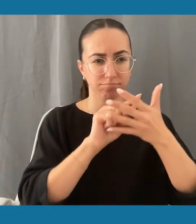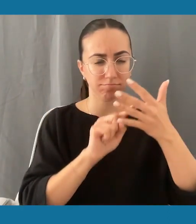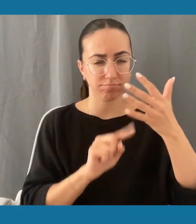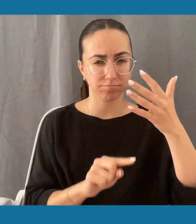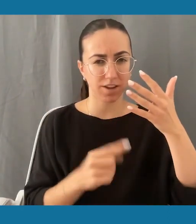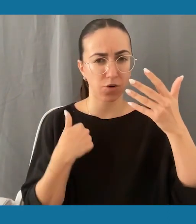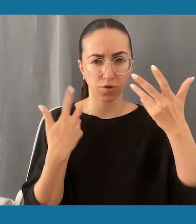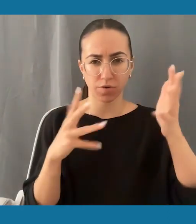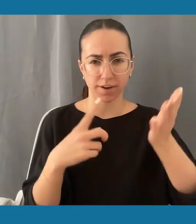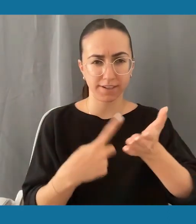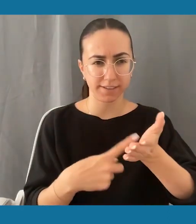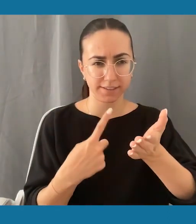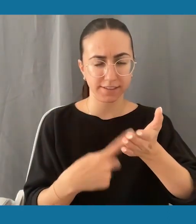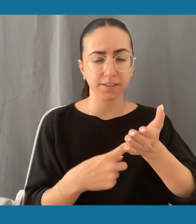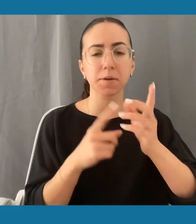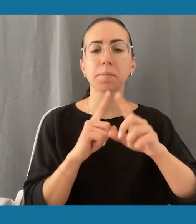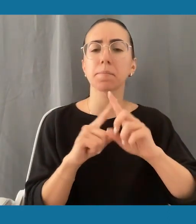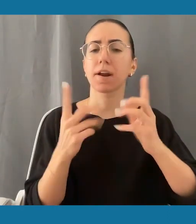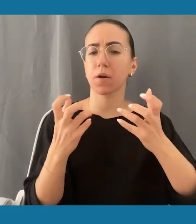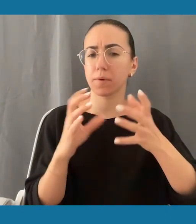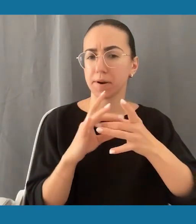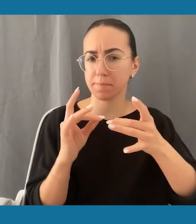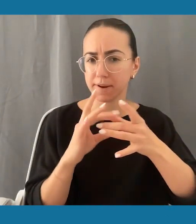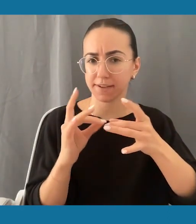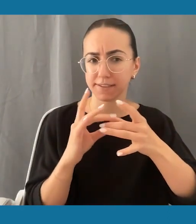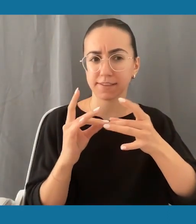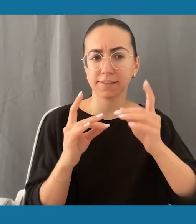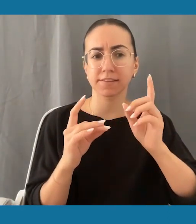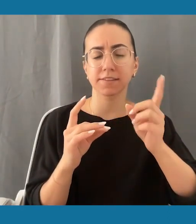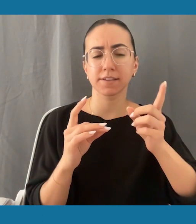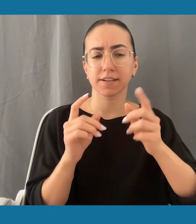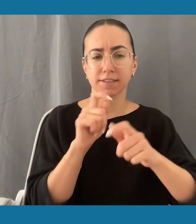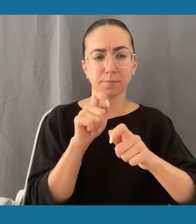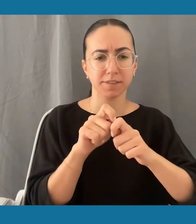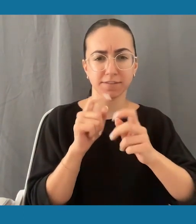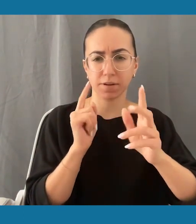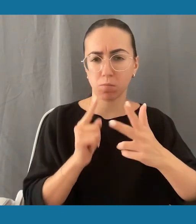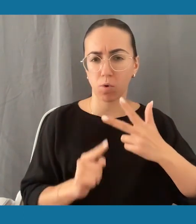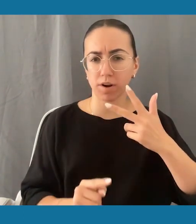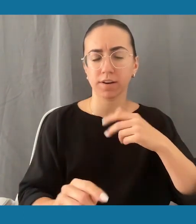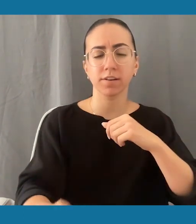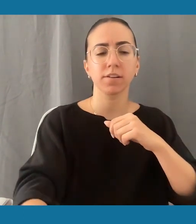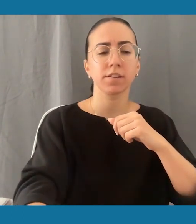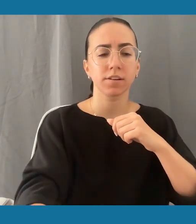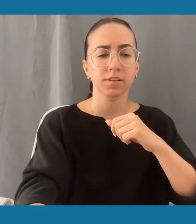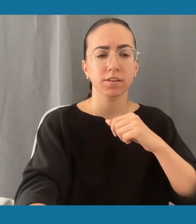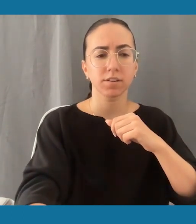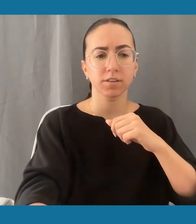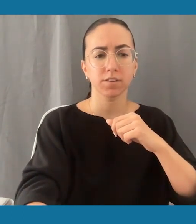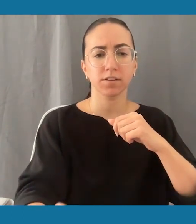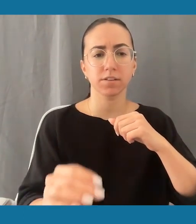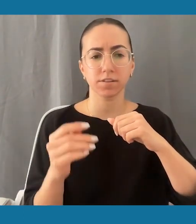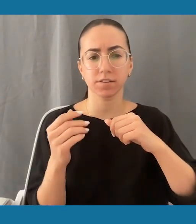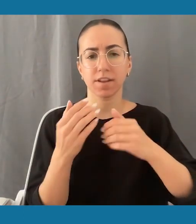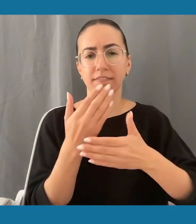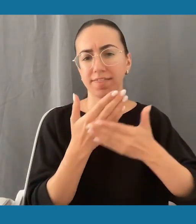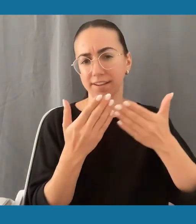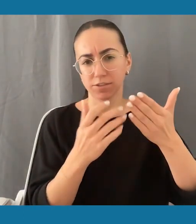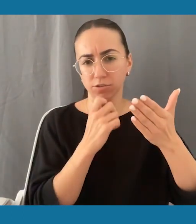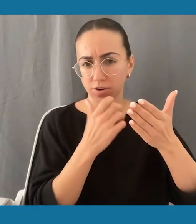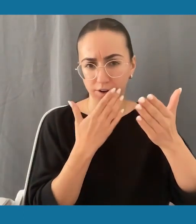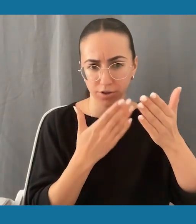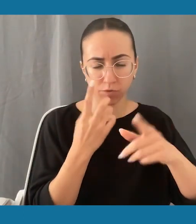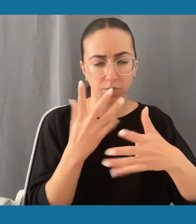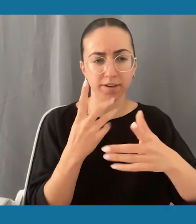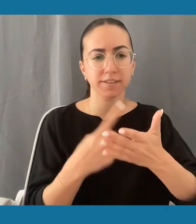this, except I do want to mention in the second bullet point there We talked about language that's not good, support